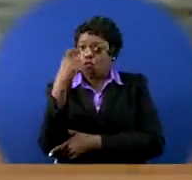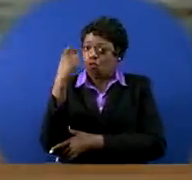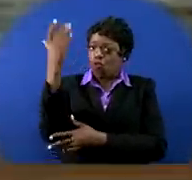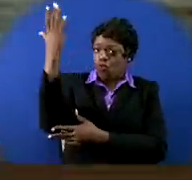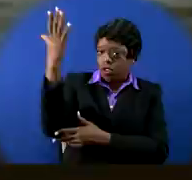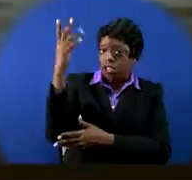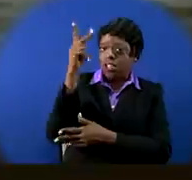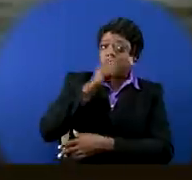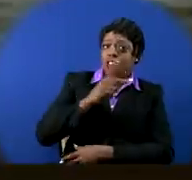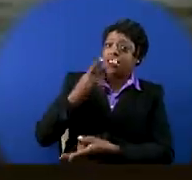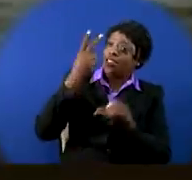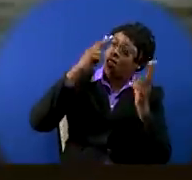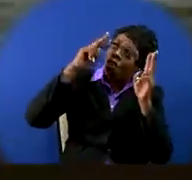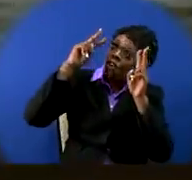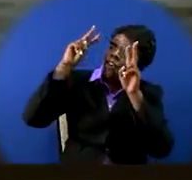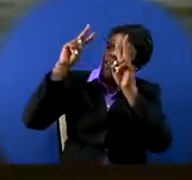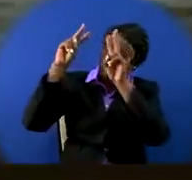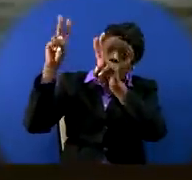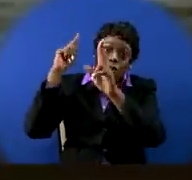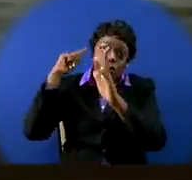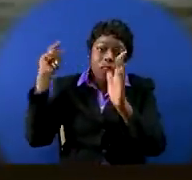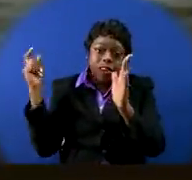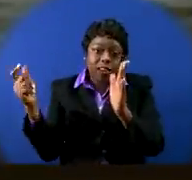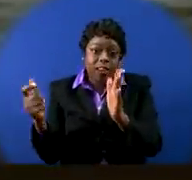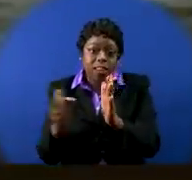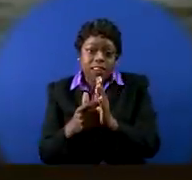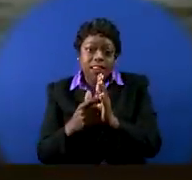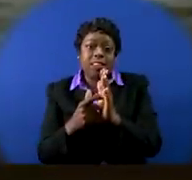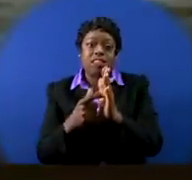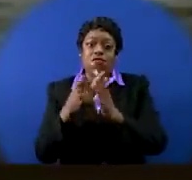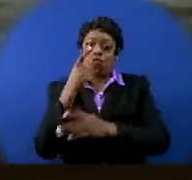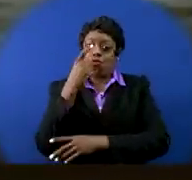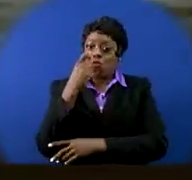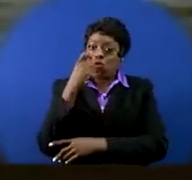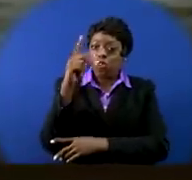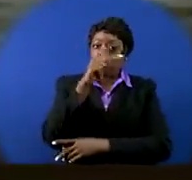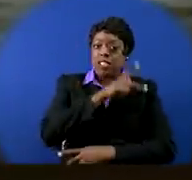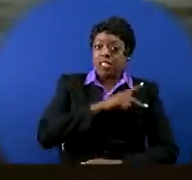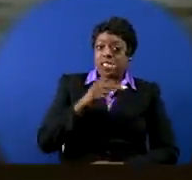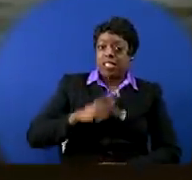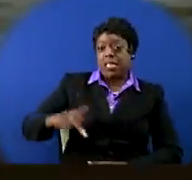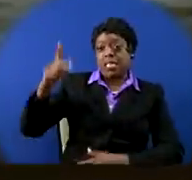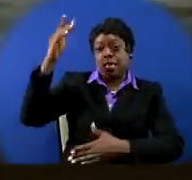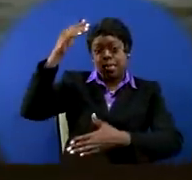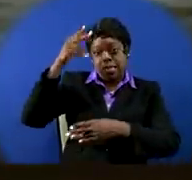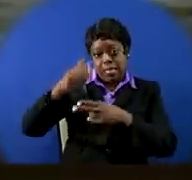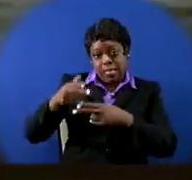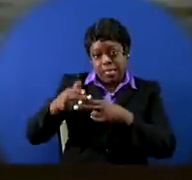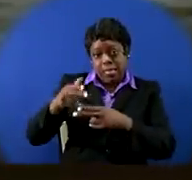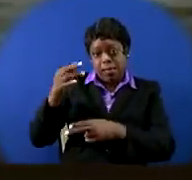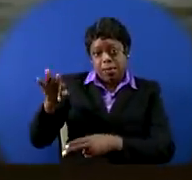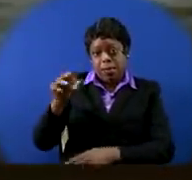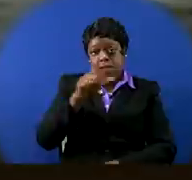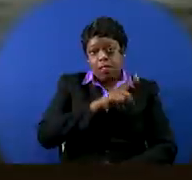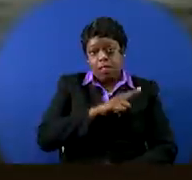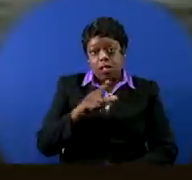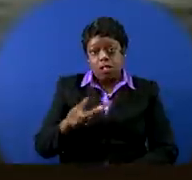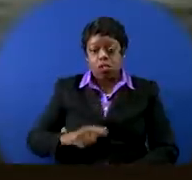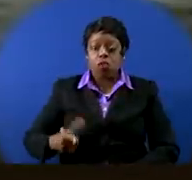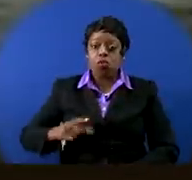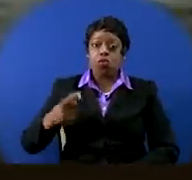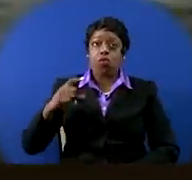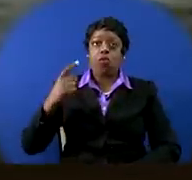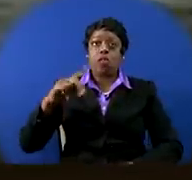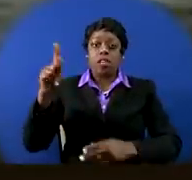is. All eyes are on him, and we know this one well. He is the king who comes in the name of the Lord. This is a quote, kind of a quote,